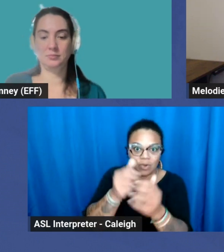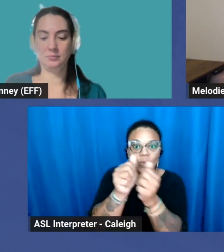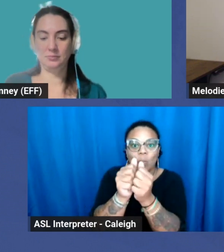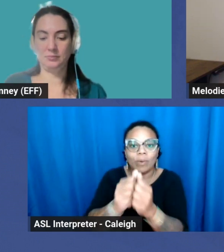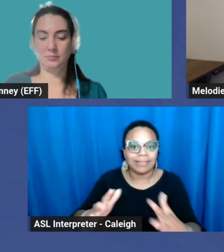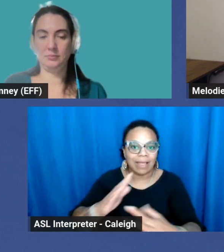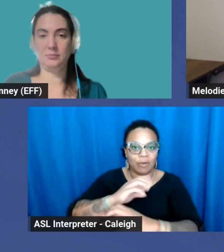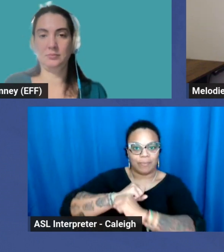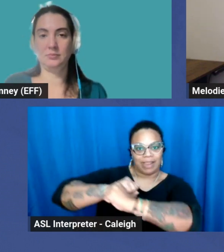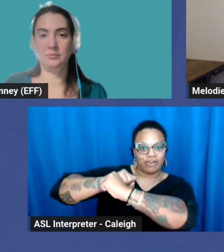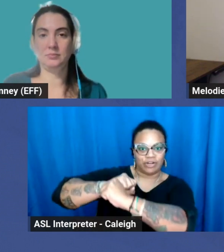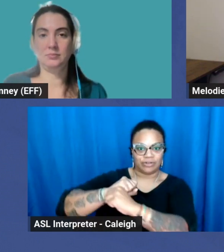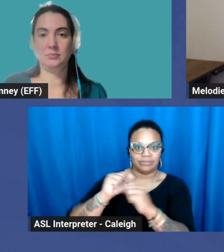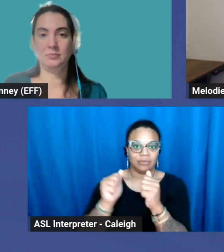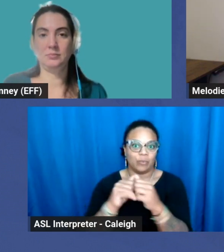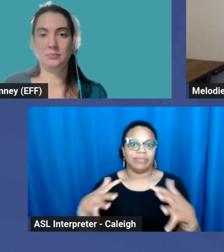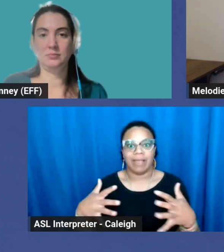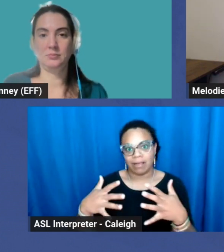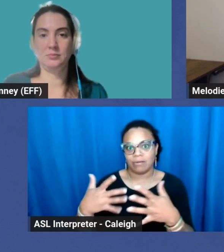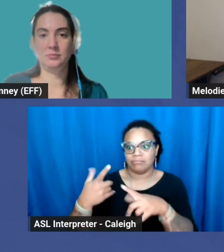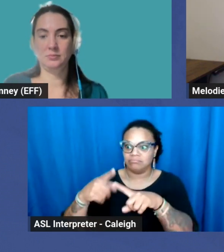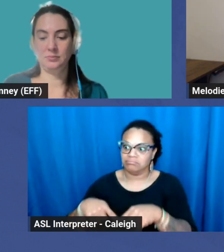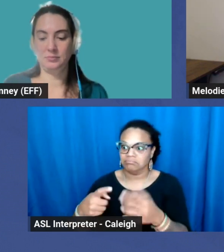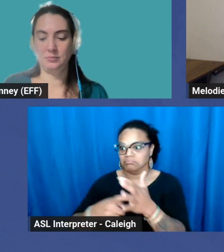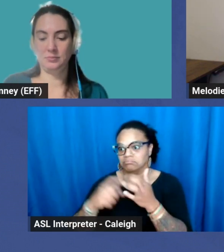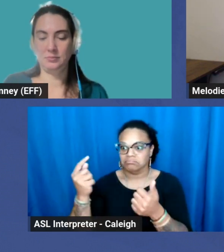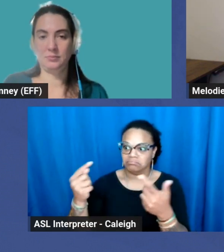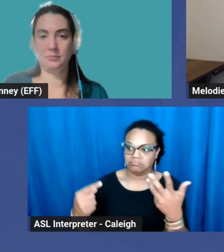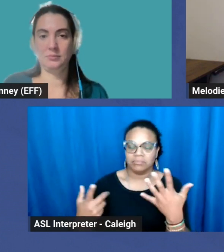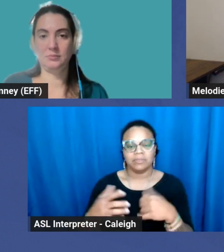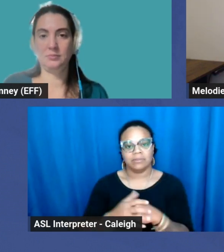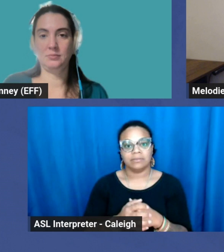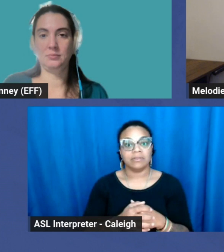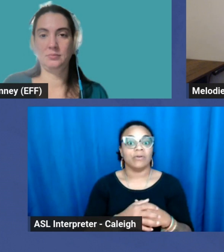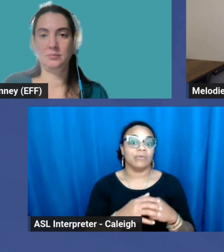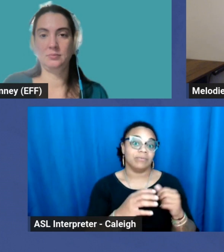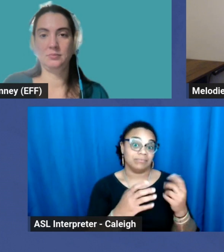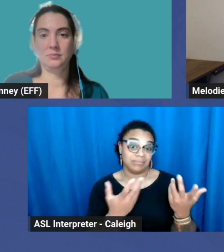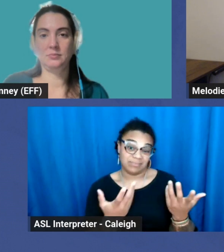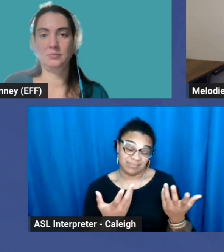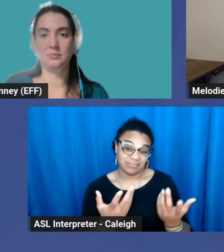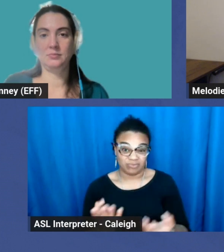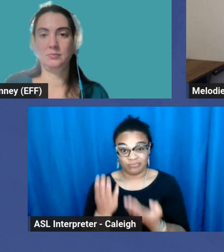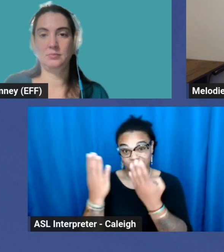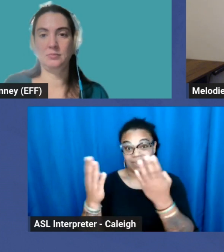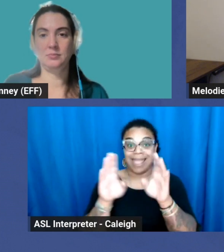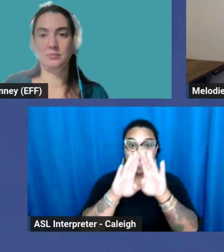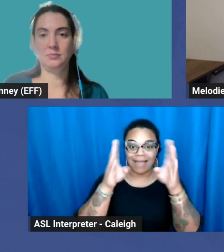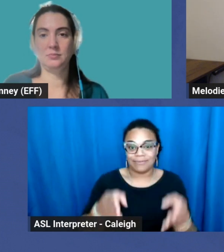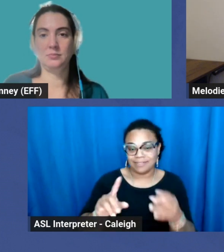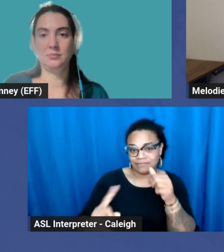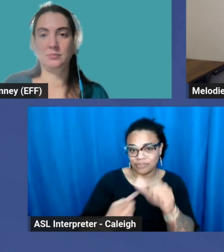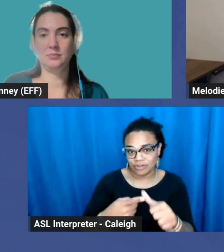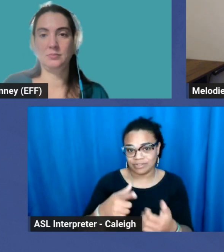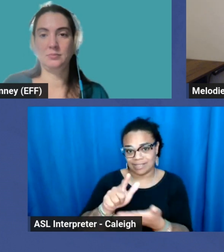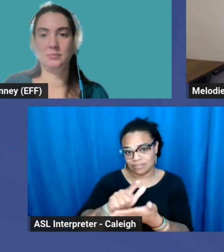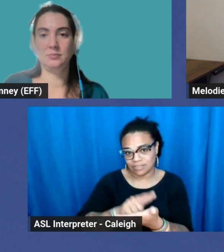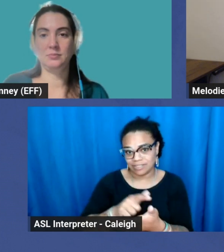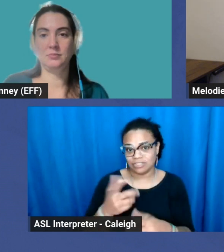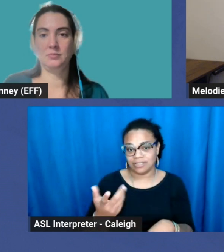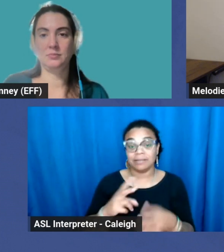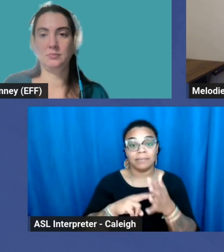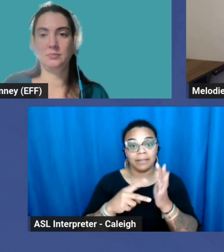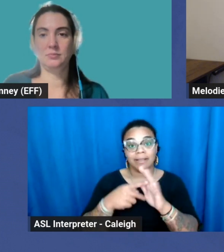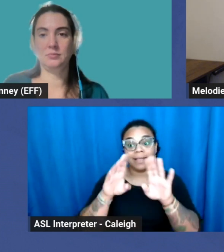without strings attached, right? So housing first legislation, right? Housing that's